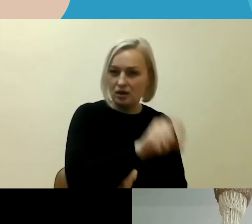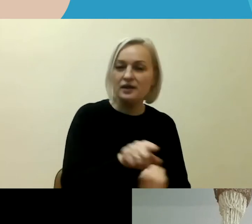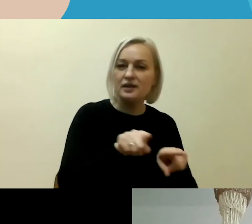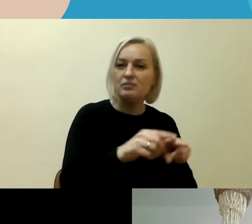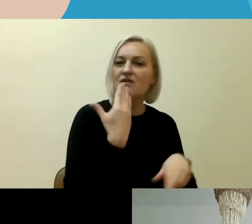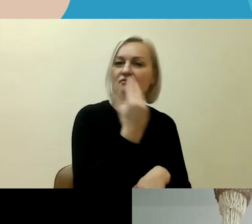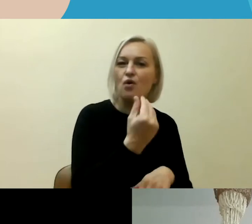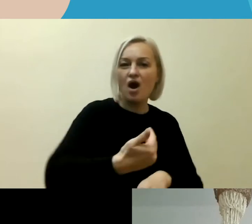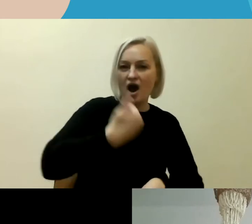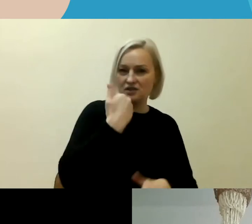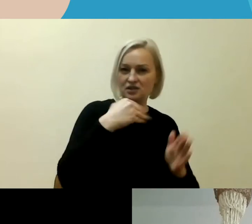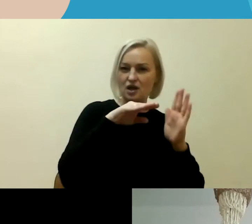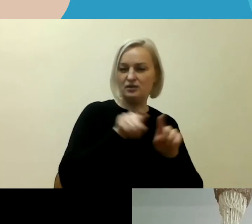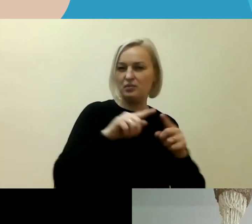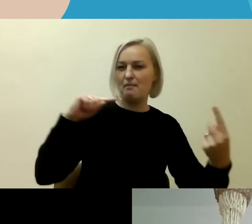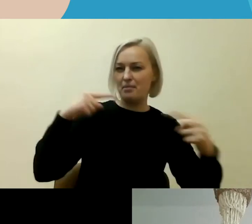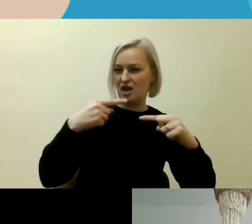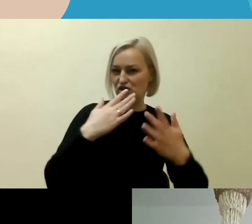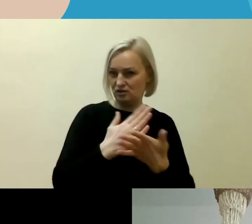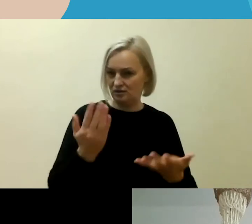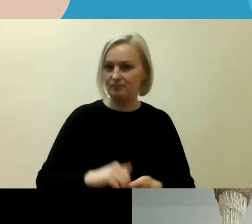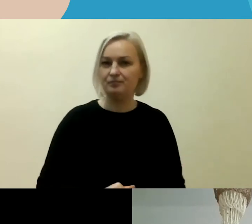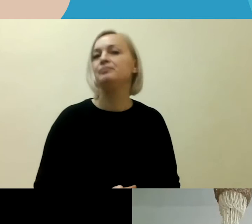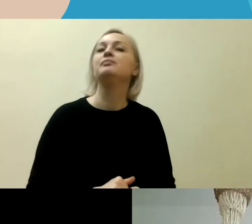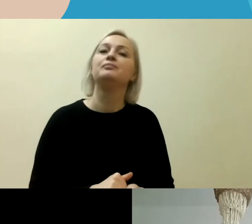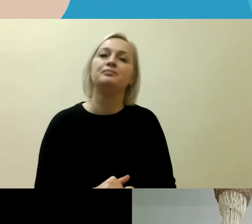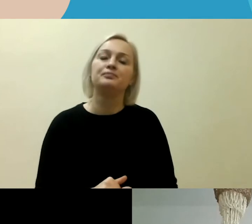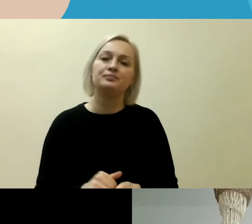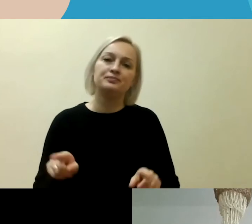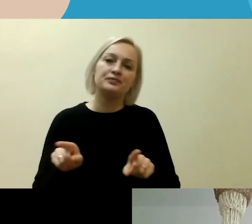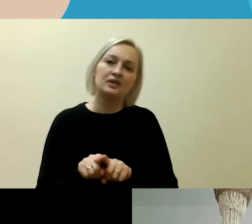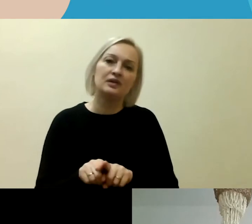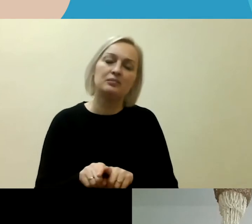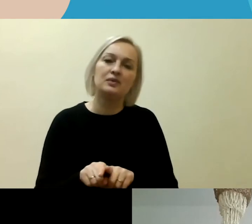order to fight against these prejudices.